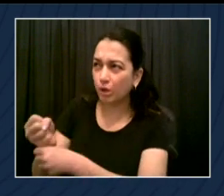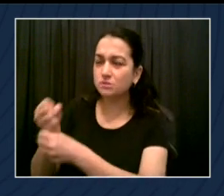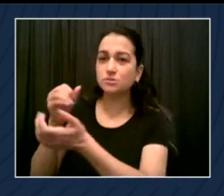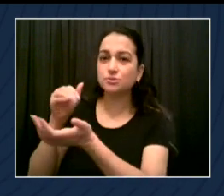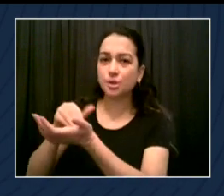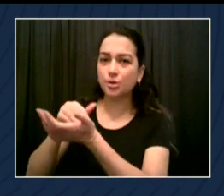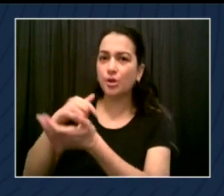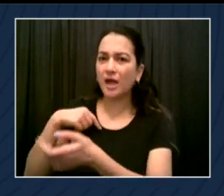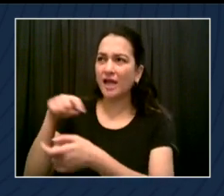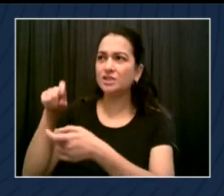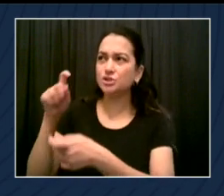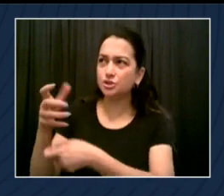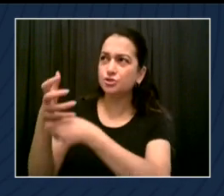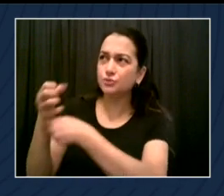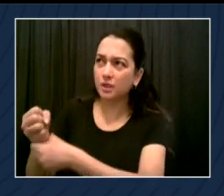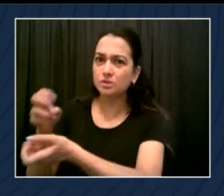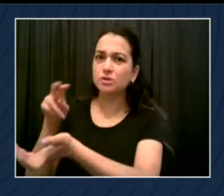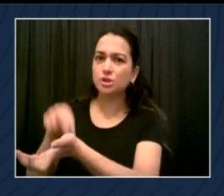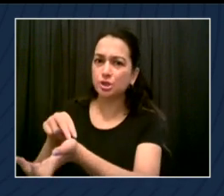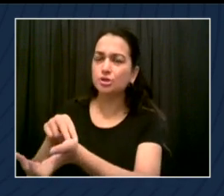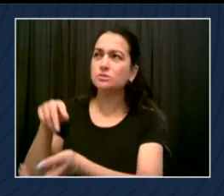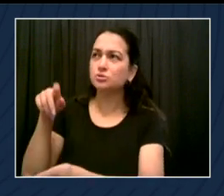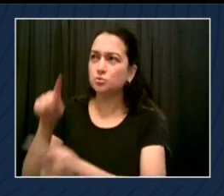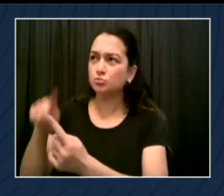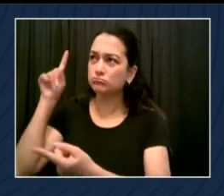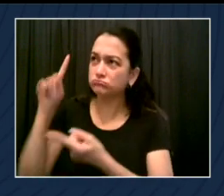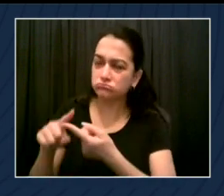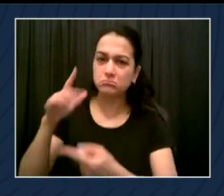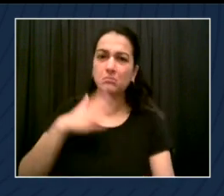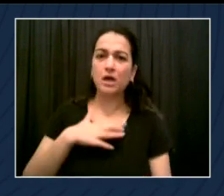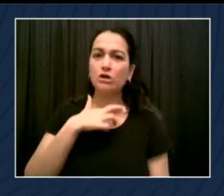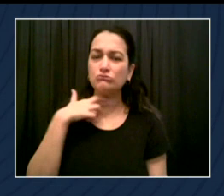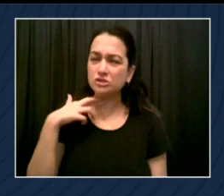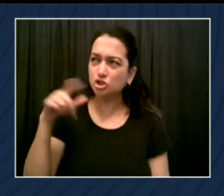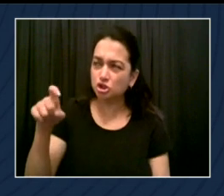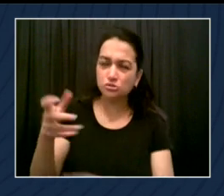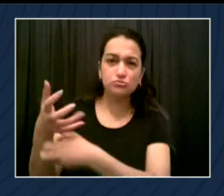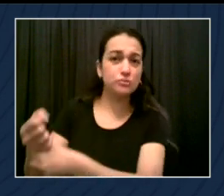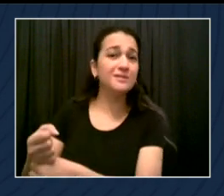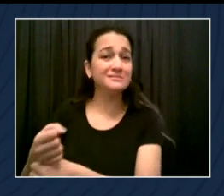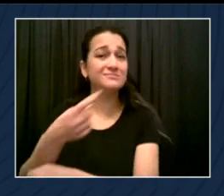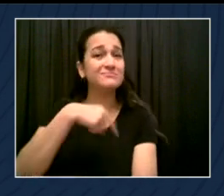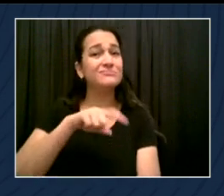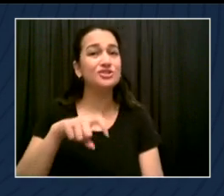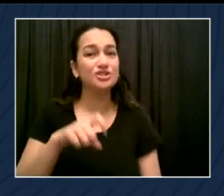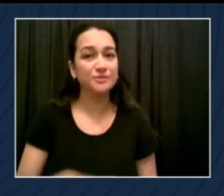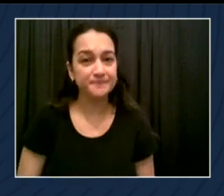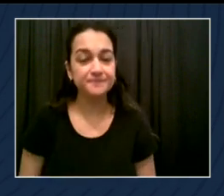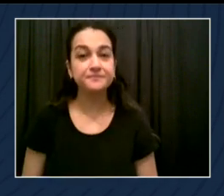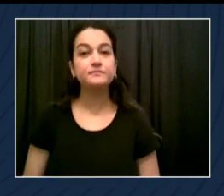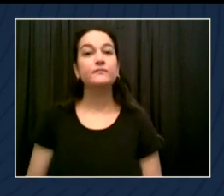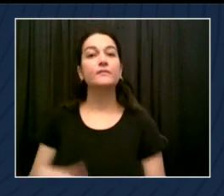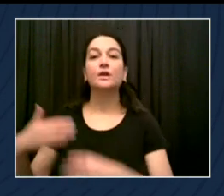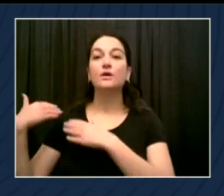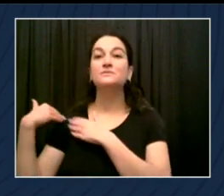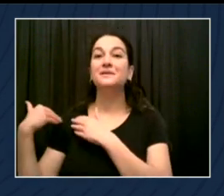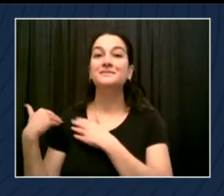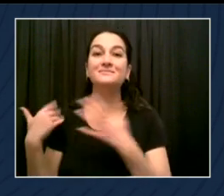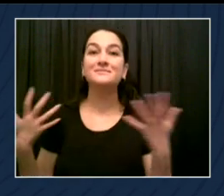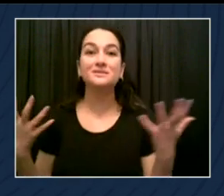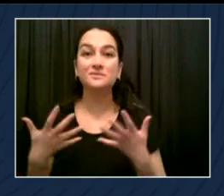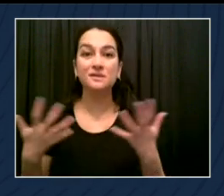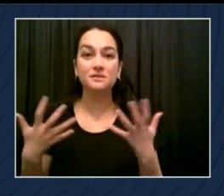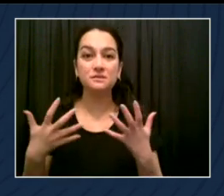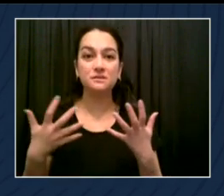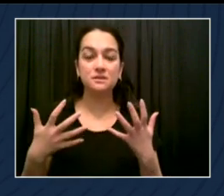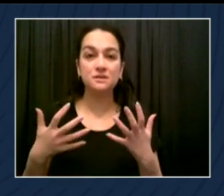facilities. Our duty as healthcare professionals is to first do no harm to our patients. But some people still